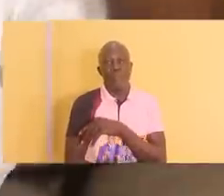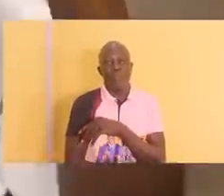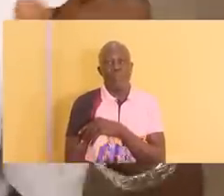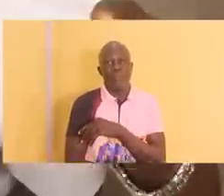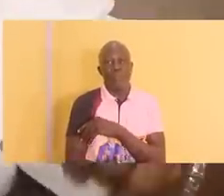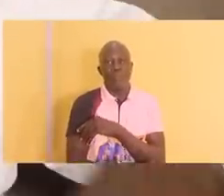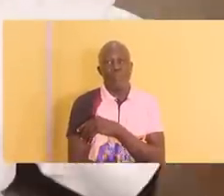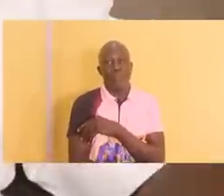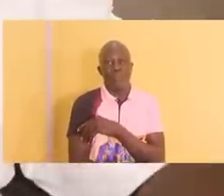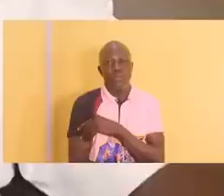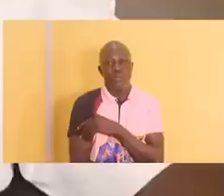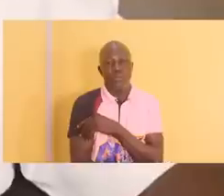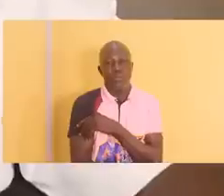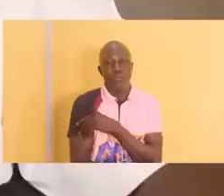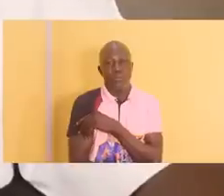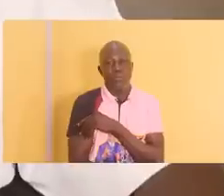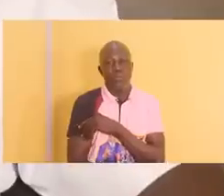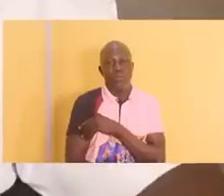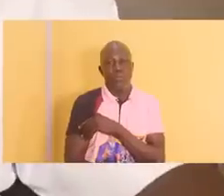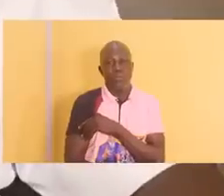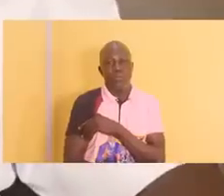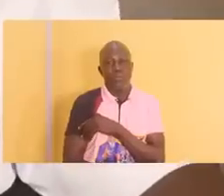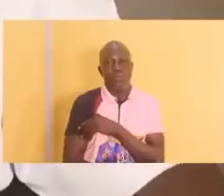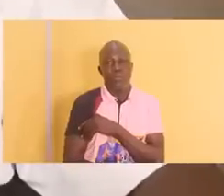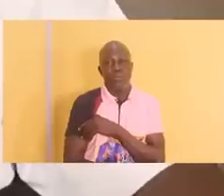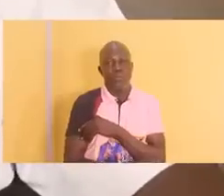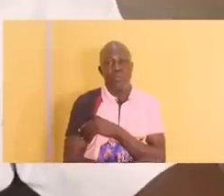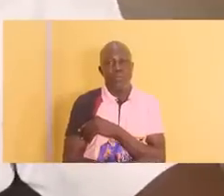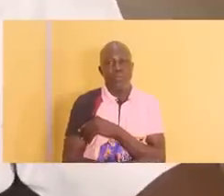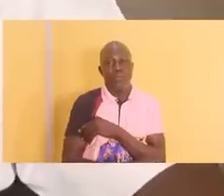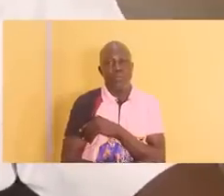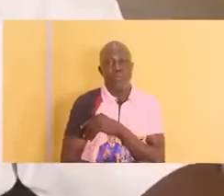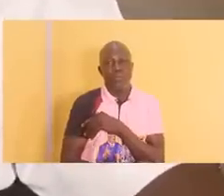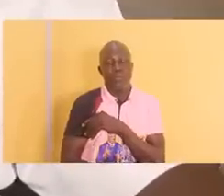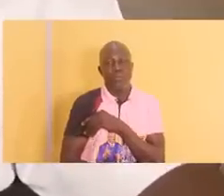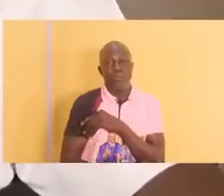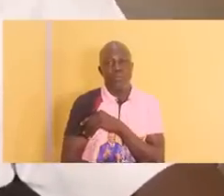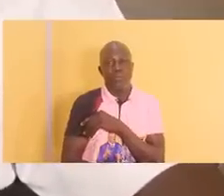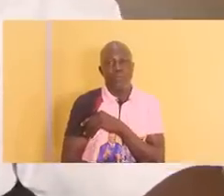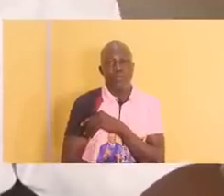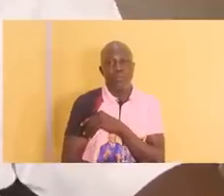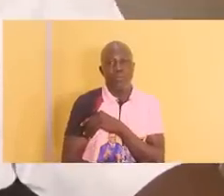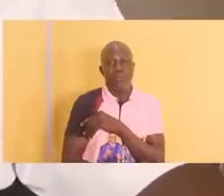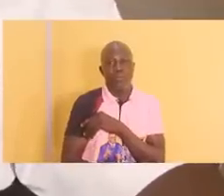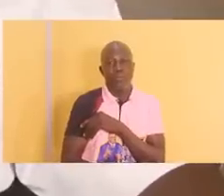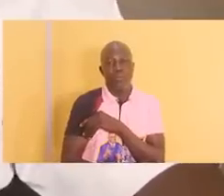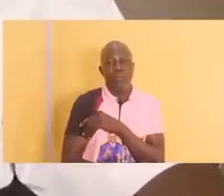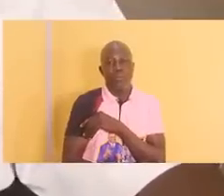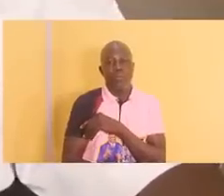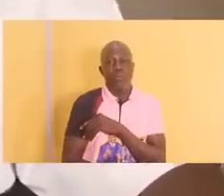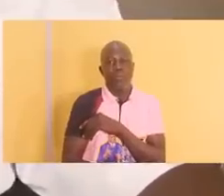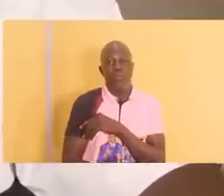O pase. Ki won ki o ma se kuro ni Jerusalem. Yes. Sugbe ki won ki o duro de ileri baba. Eyi ti o wi pe eyin ti gbo ni enu